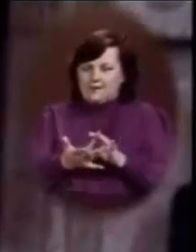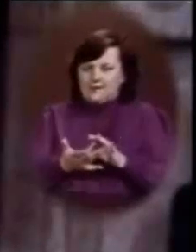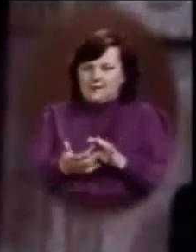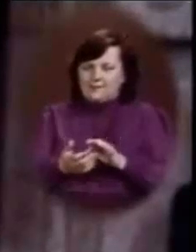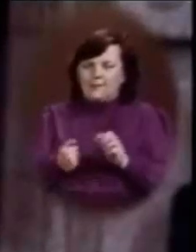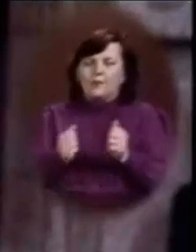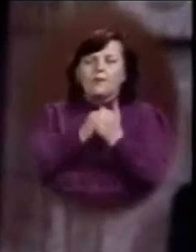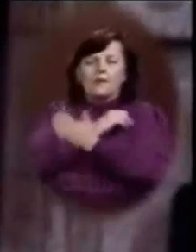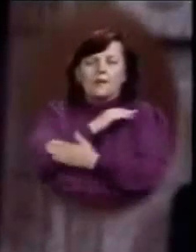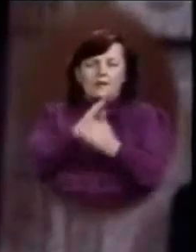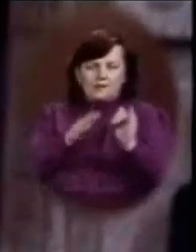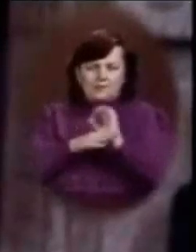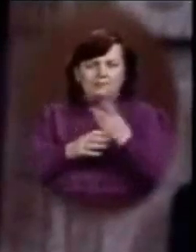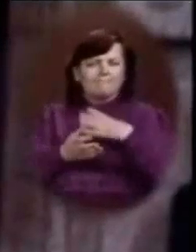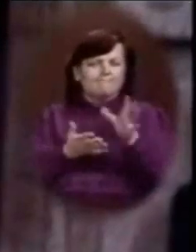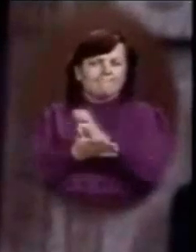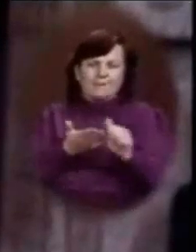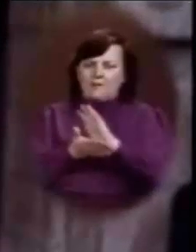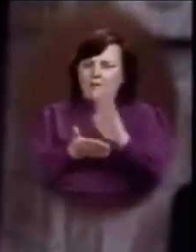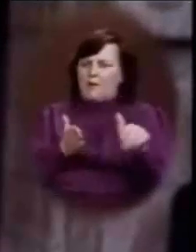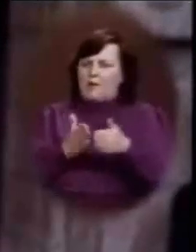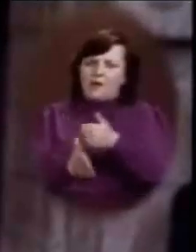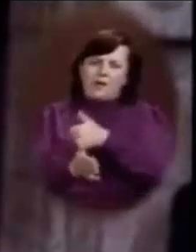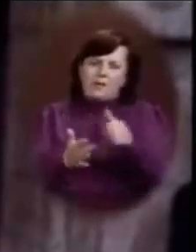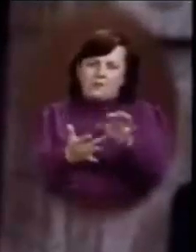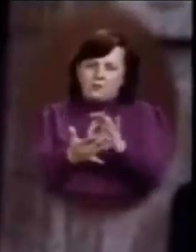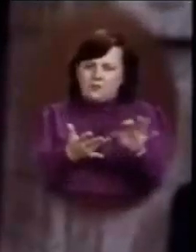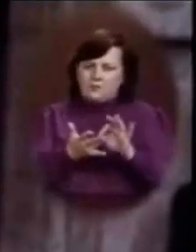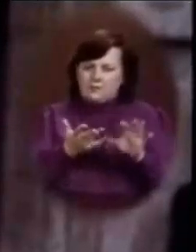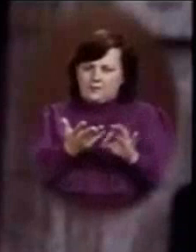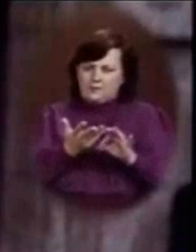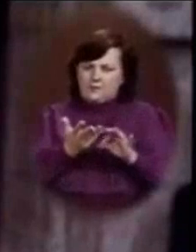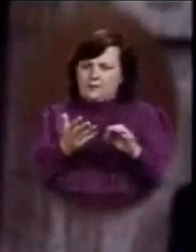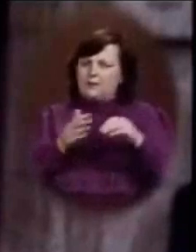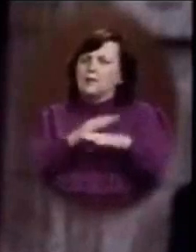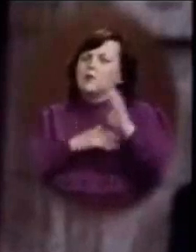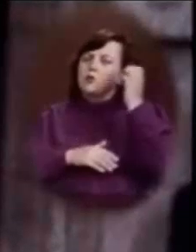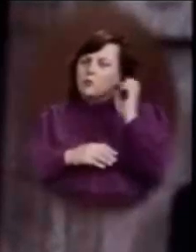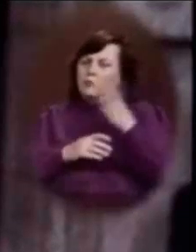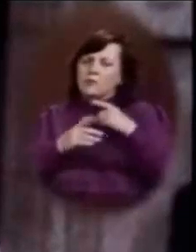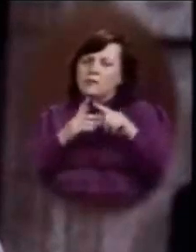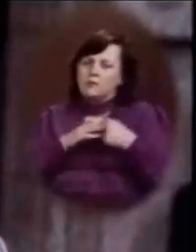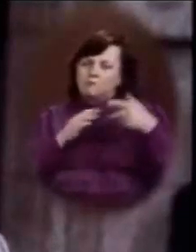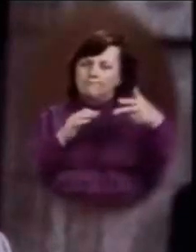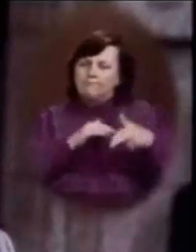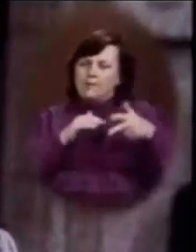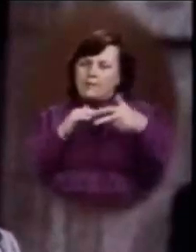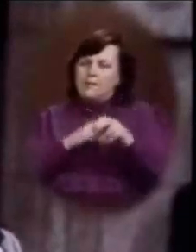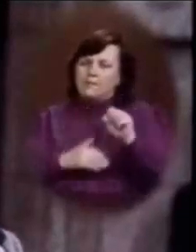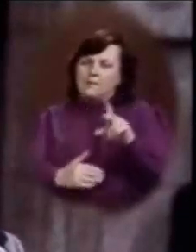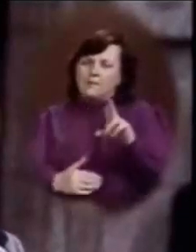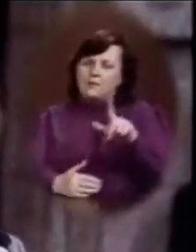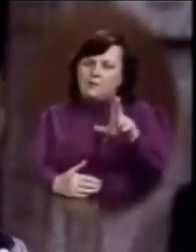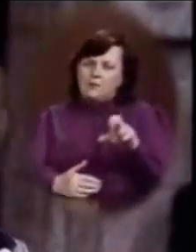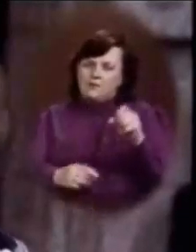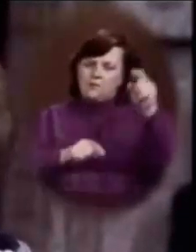Well, with agriculture, we have exhausted all other alternatives. In Europe, we've made a start in cutting back surpluses and